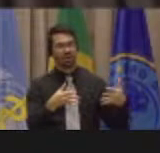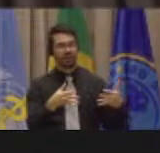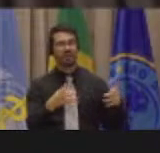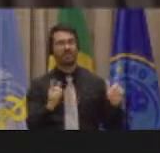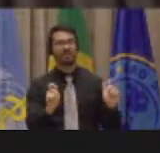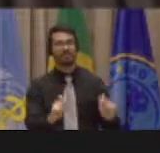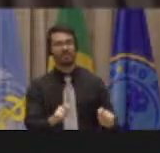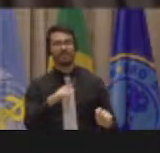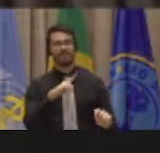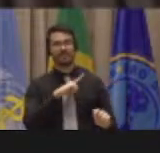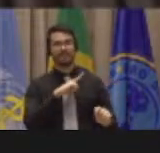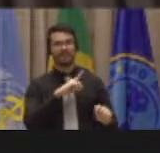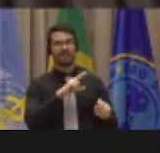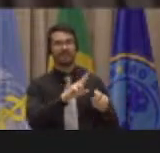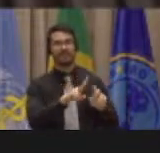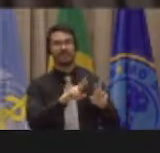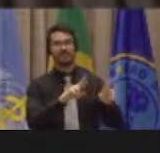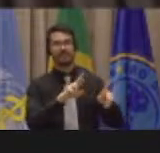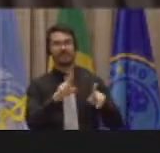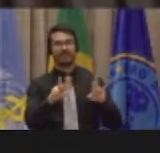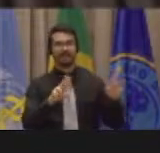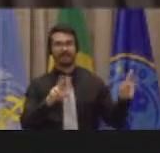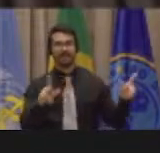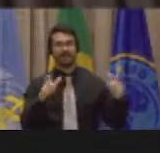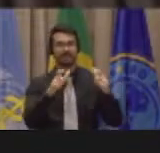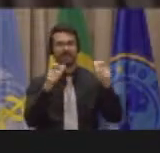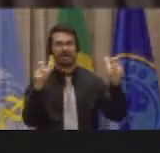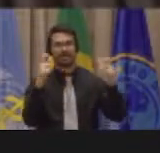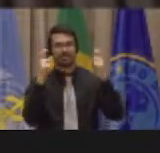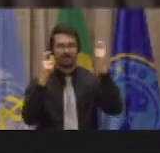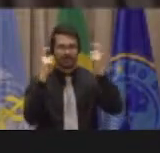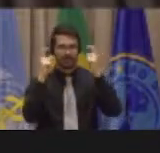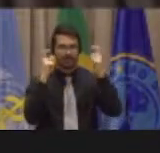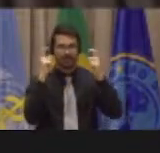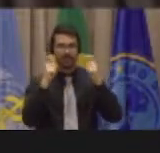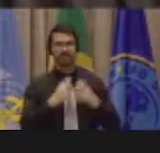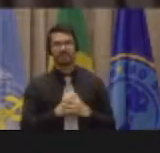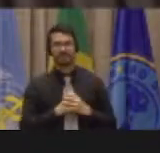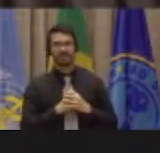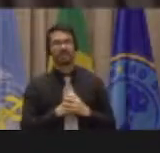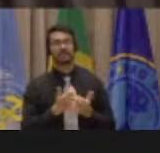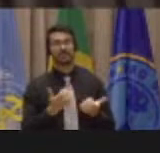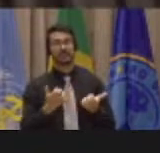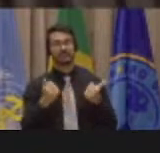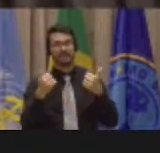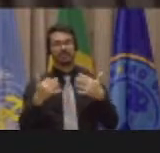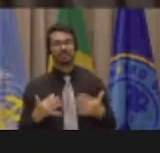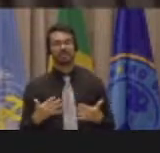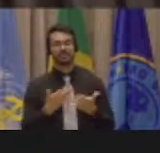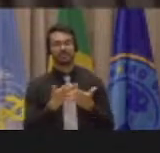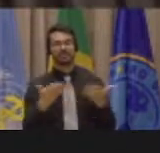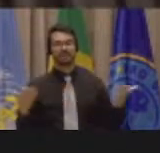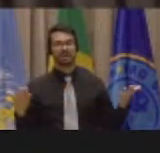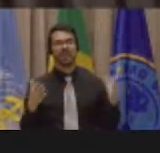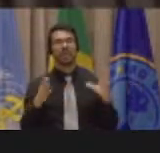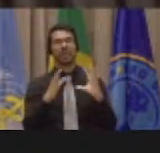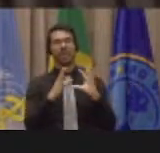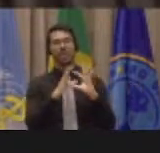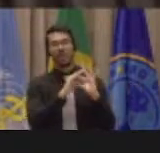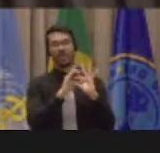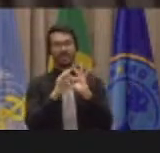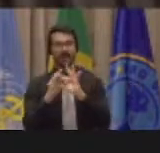being established and it is possible to have variants that are more